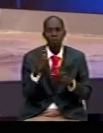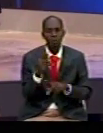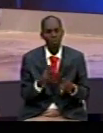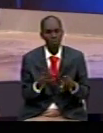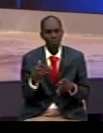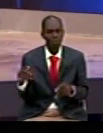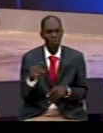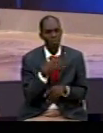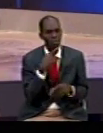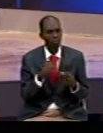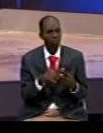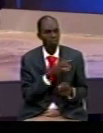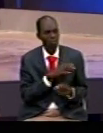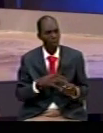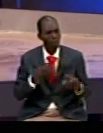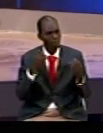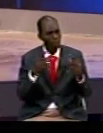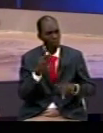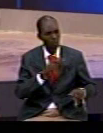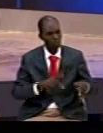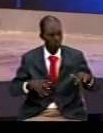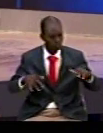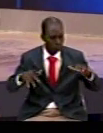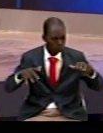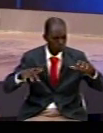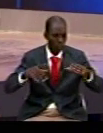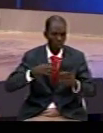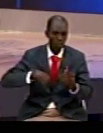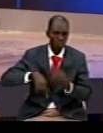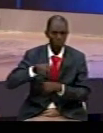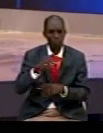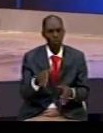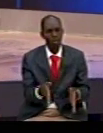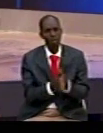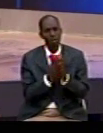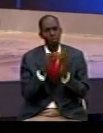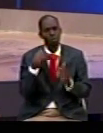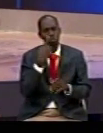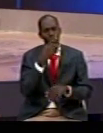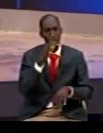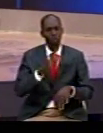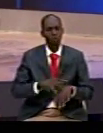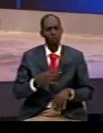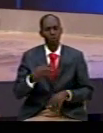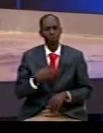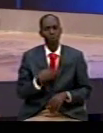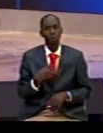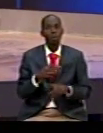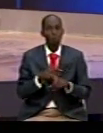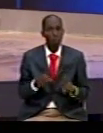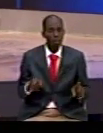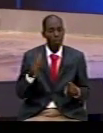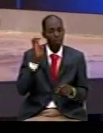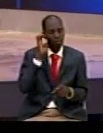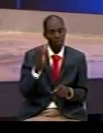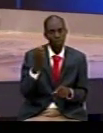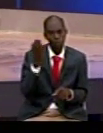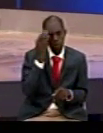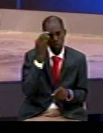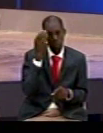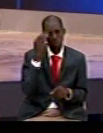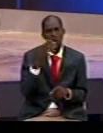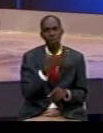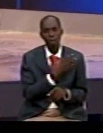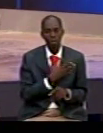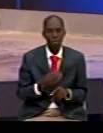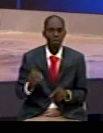you, pressing on you, and you're saying, who touched me? But he affirmed and reaffirmed